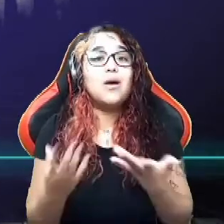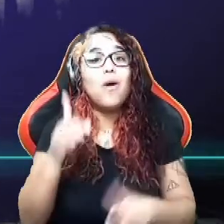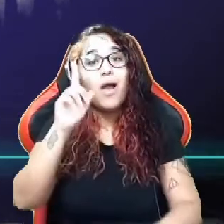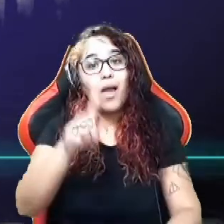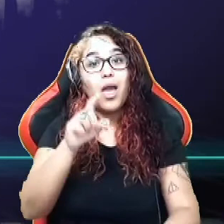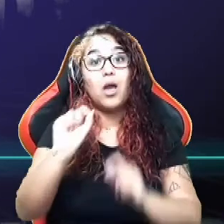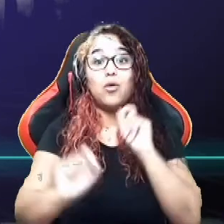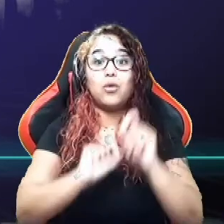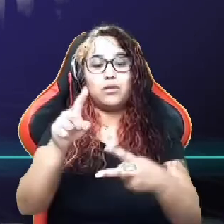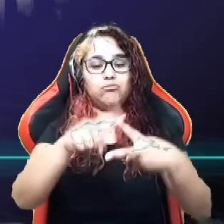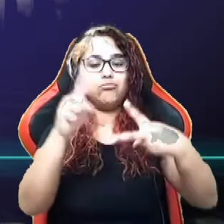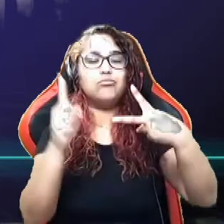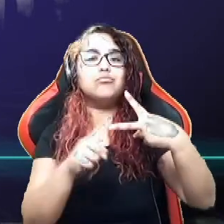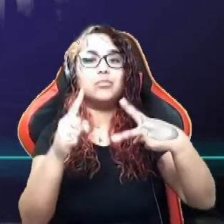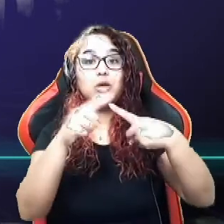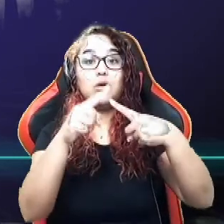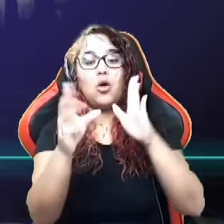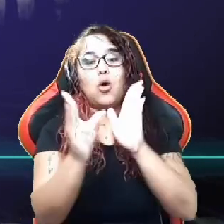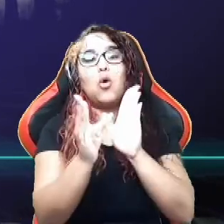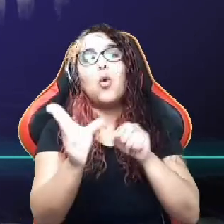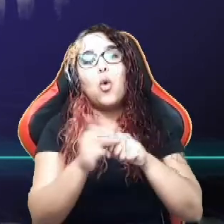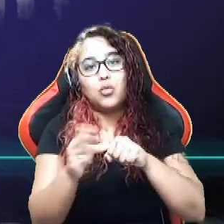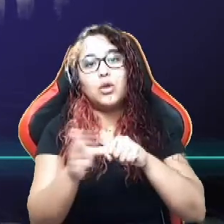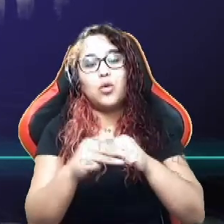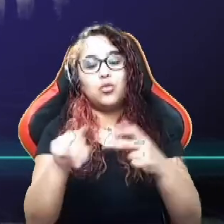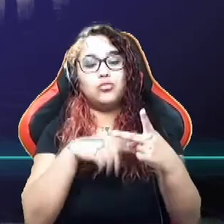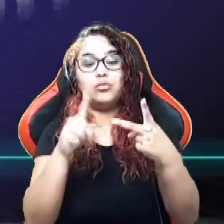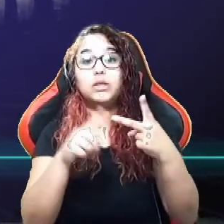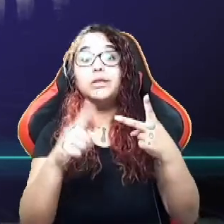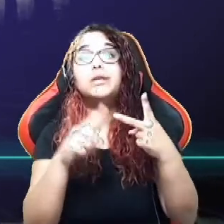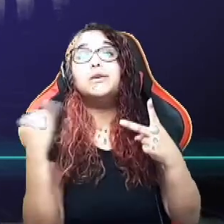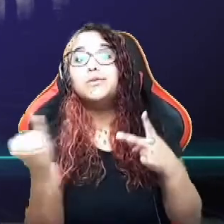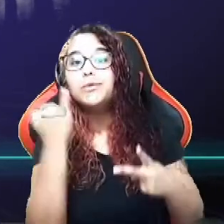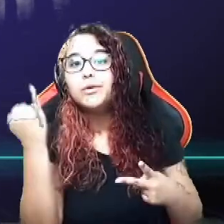say. So it is about content and relevance.